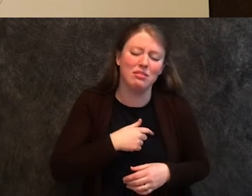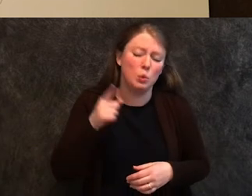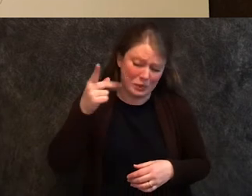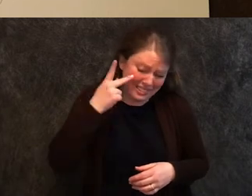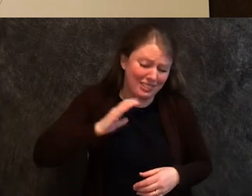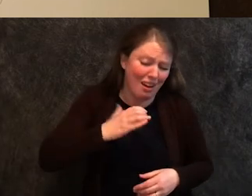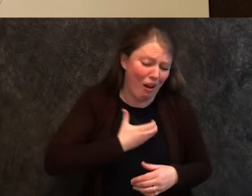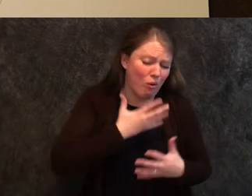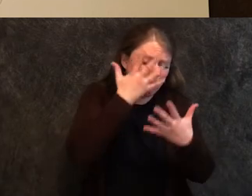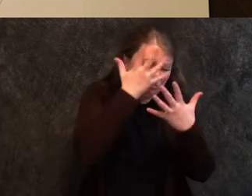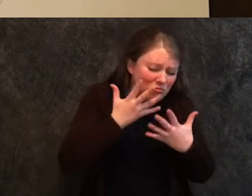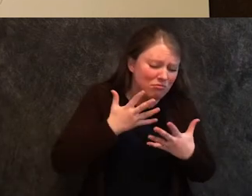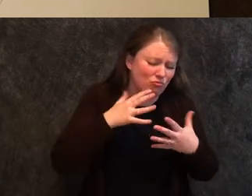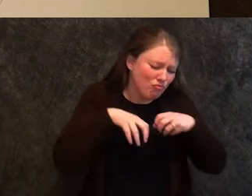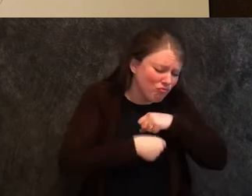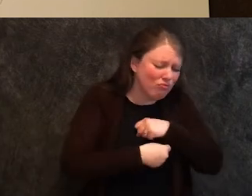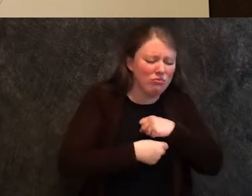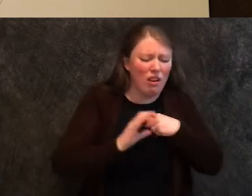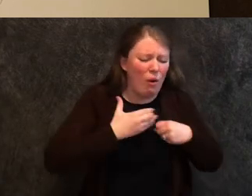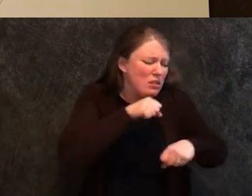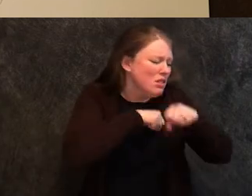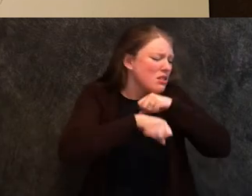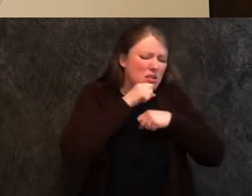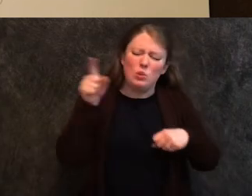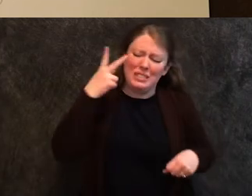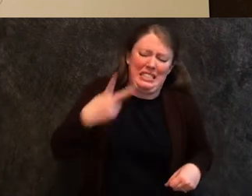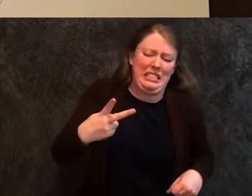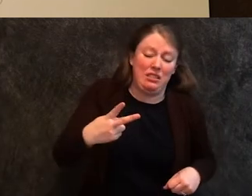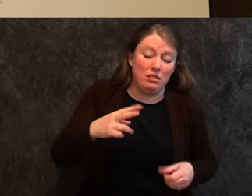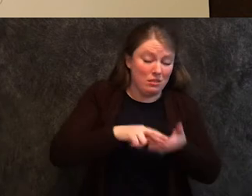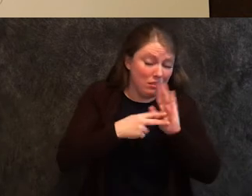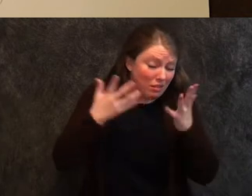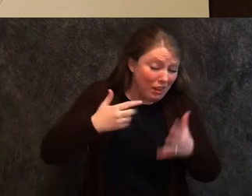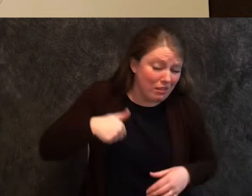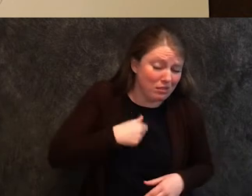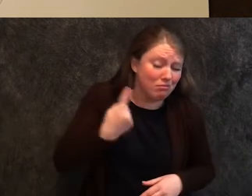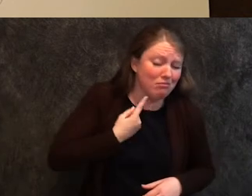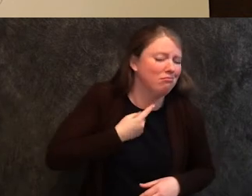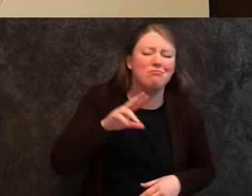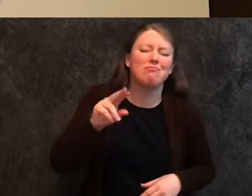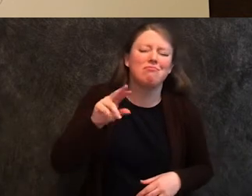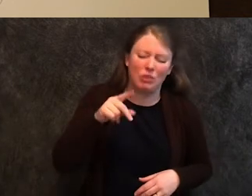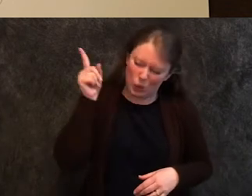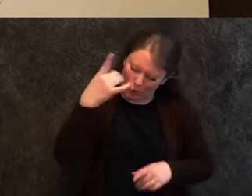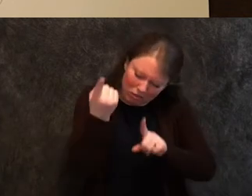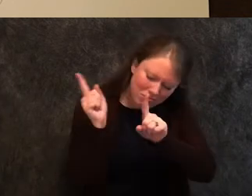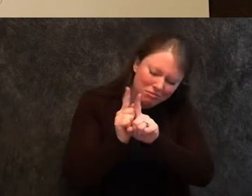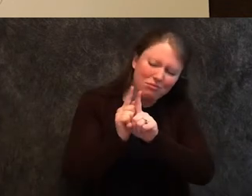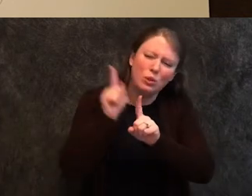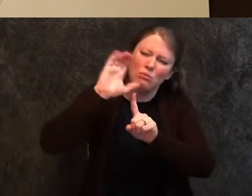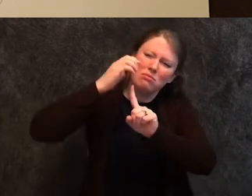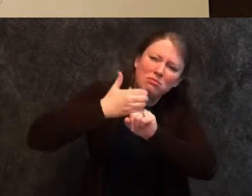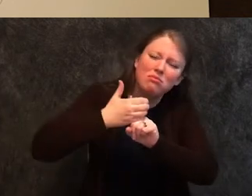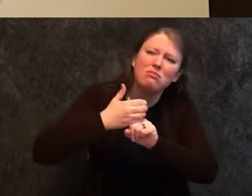alone, and you come after us, and you fight for us. For you are Jehovah Jireh, our provider. You are Jehovah Sabaoth, our